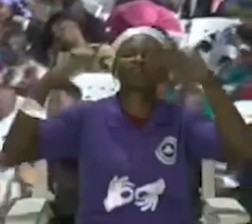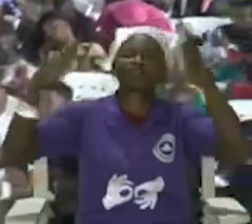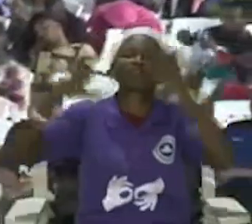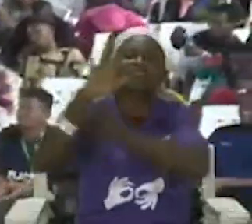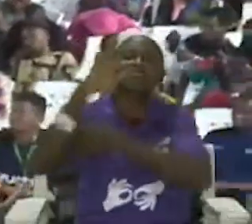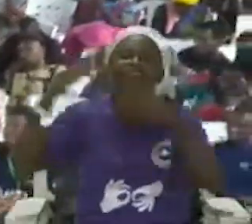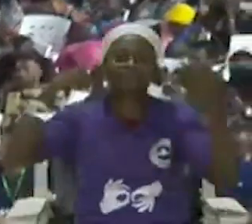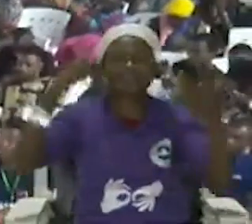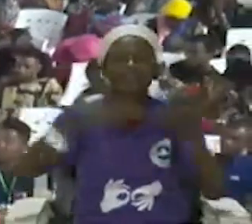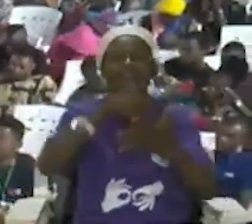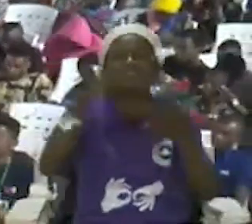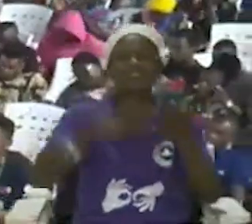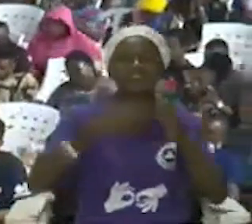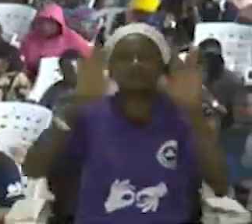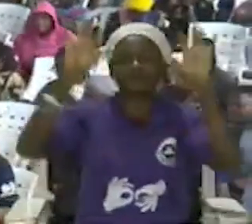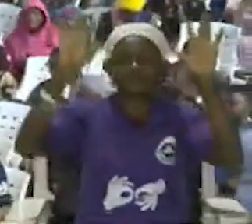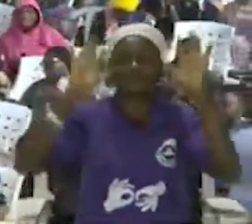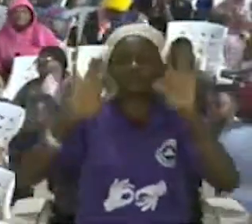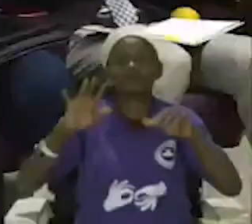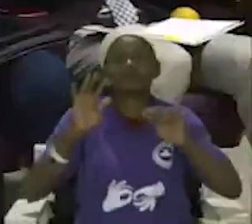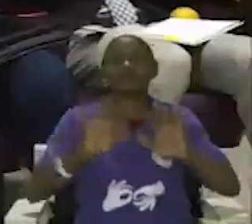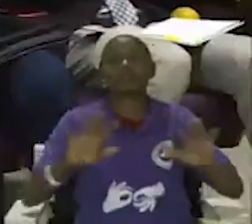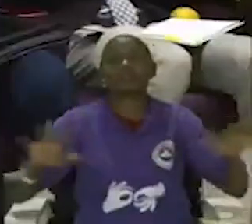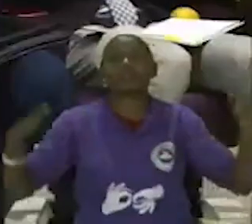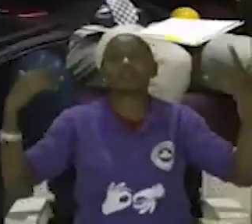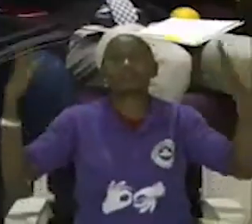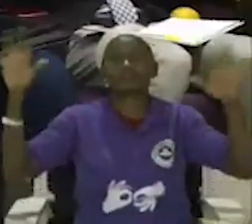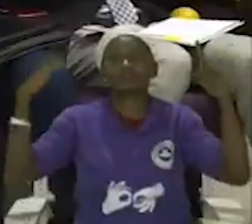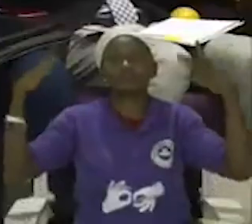for these wonderful children.